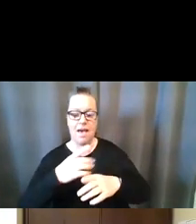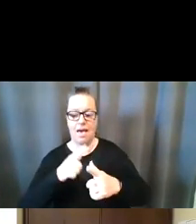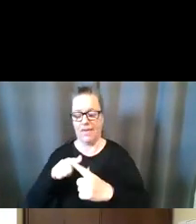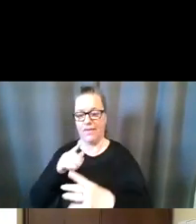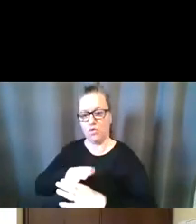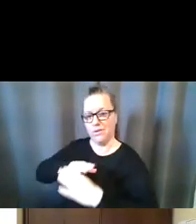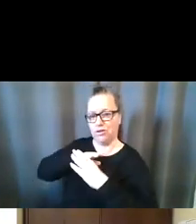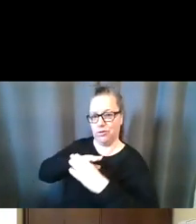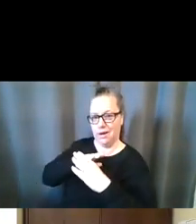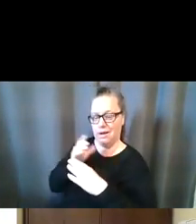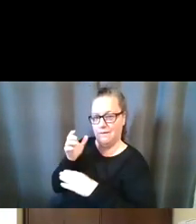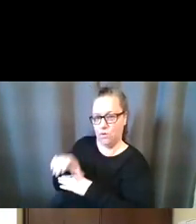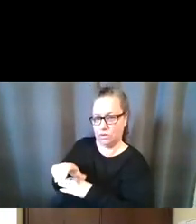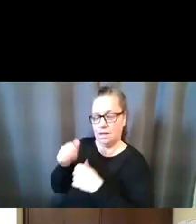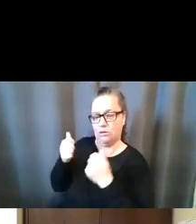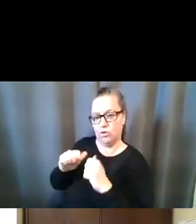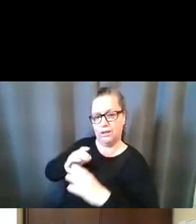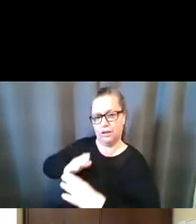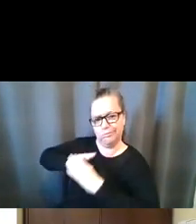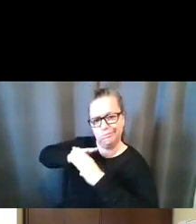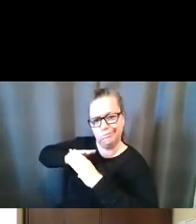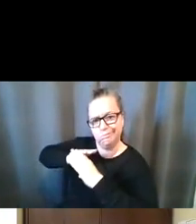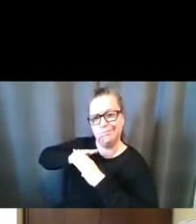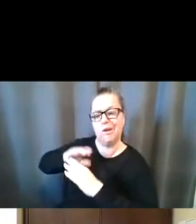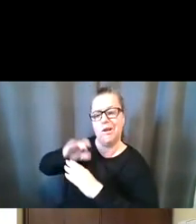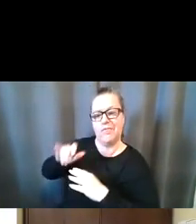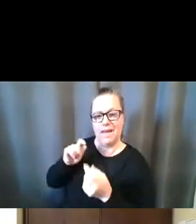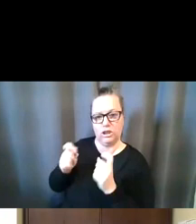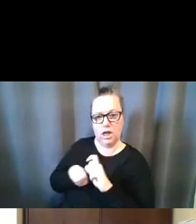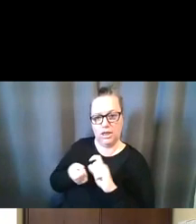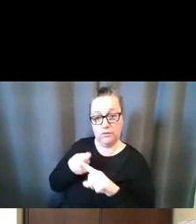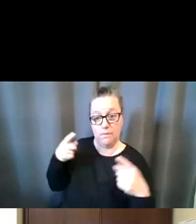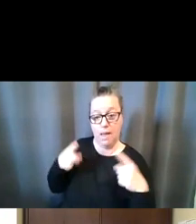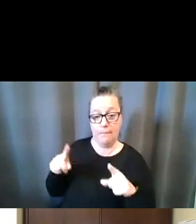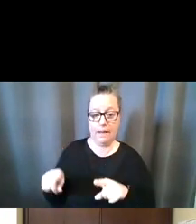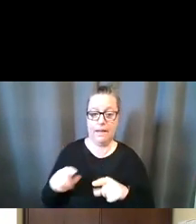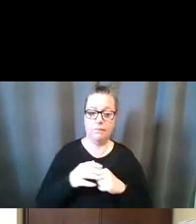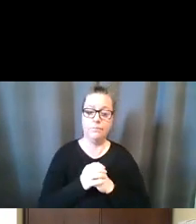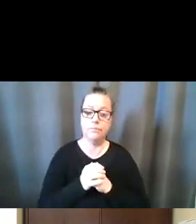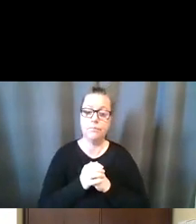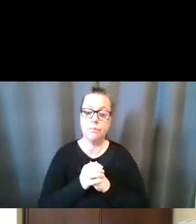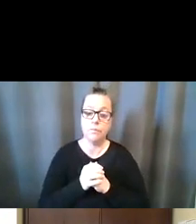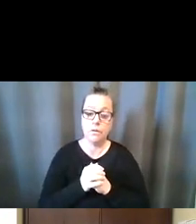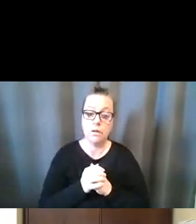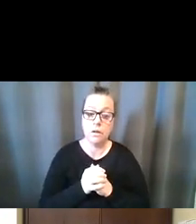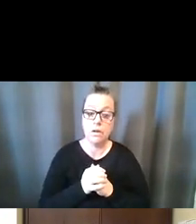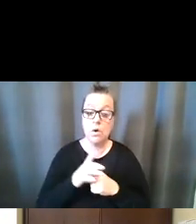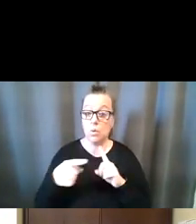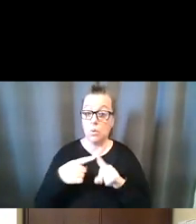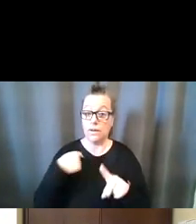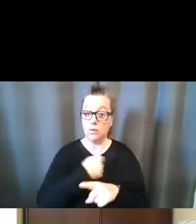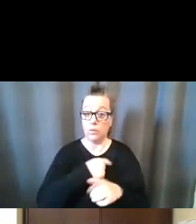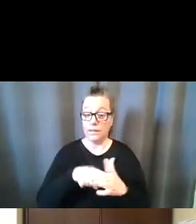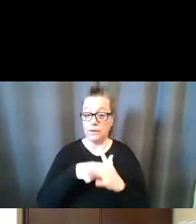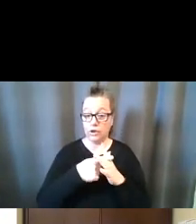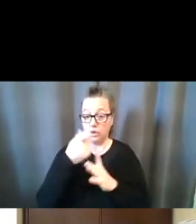forces that will try to prohibit or inhibit that change from happening. And once we start to